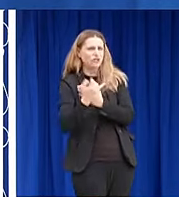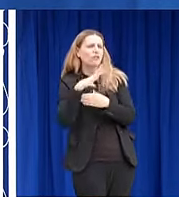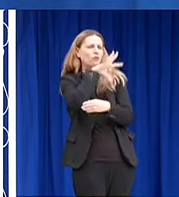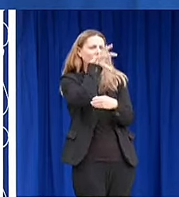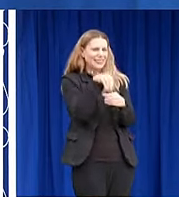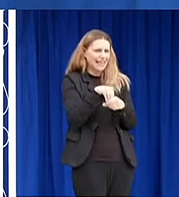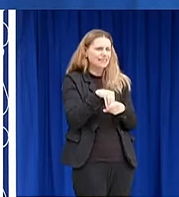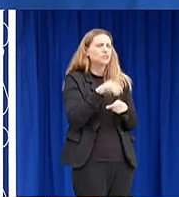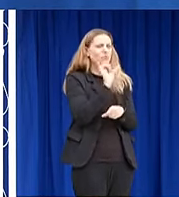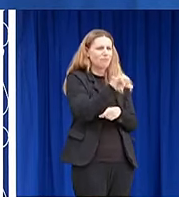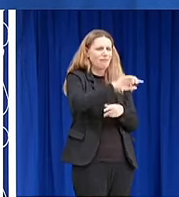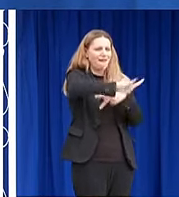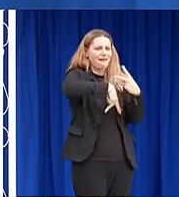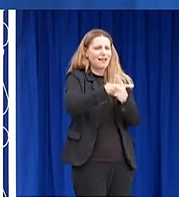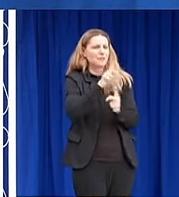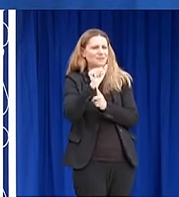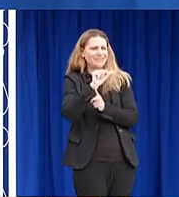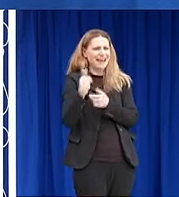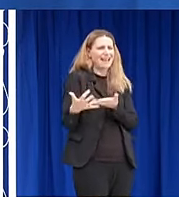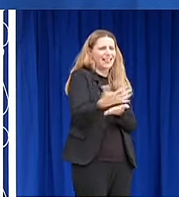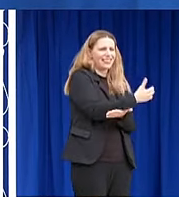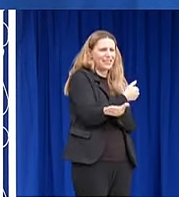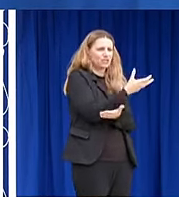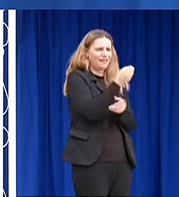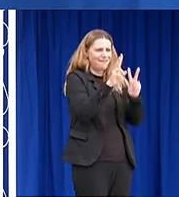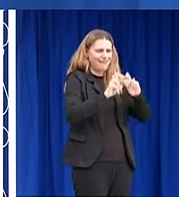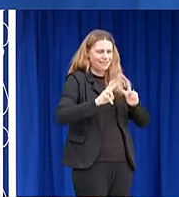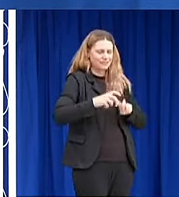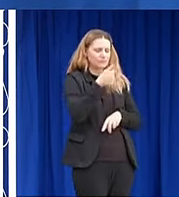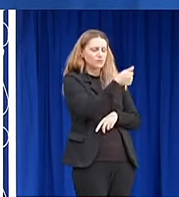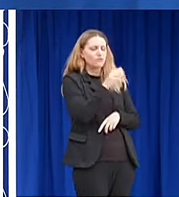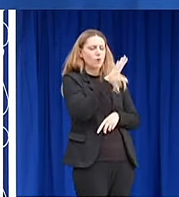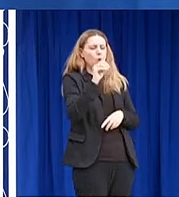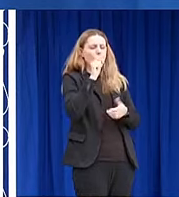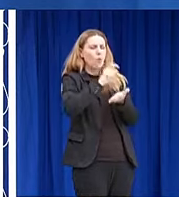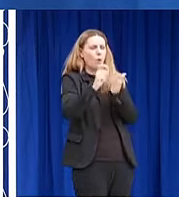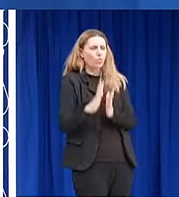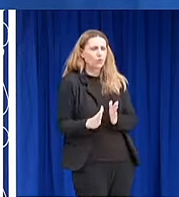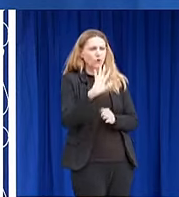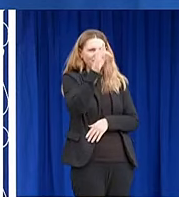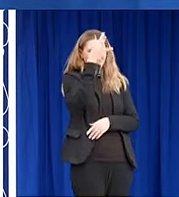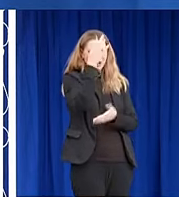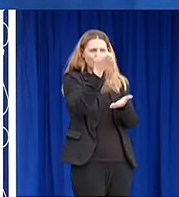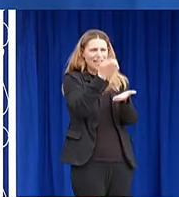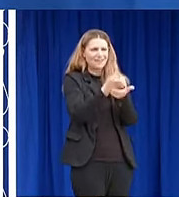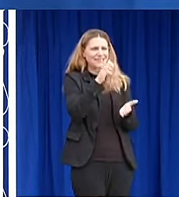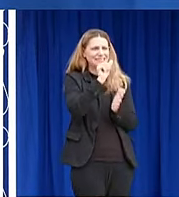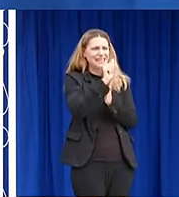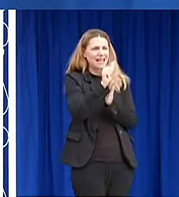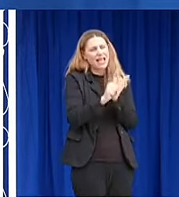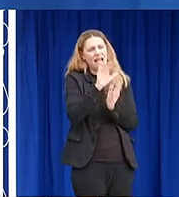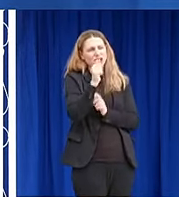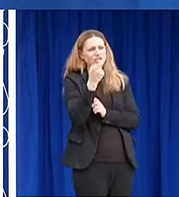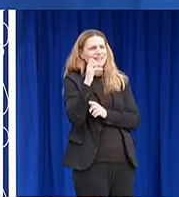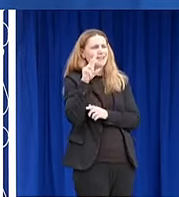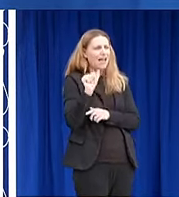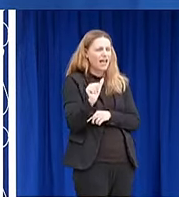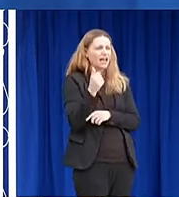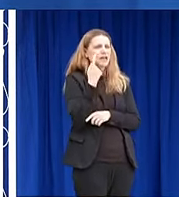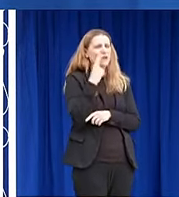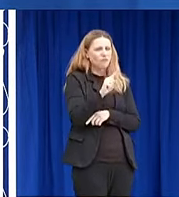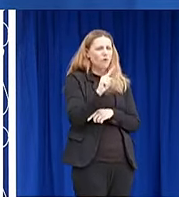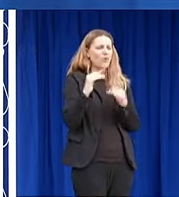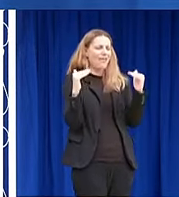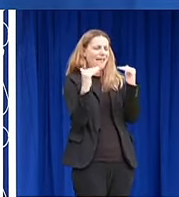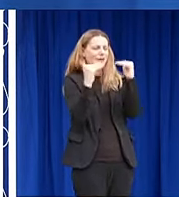and analysis. She's also one of the co-authors of the Federal Evidence Agenda for LGBTQ Equity, which was released